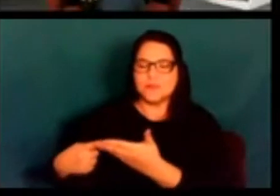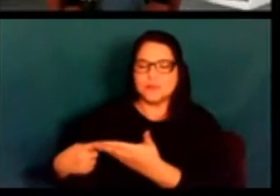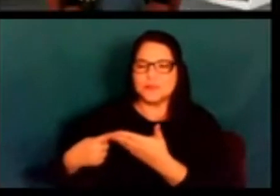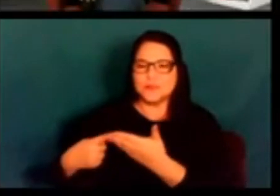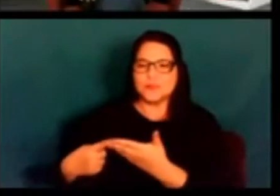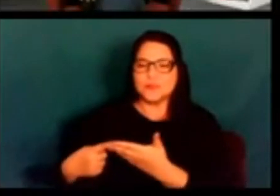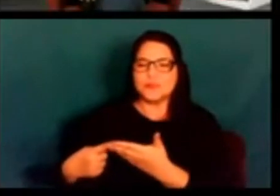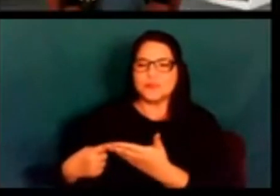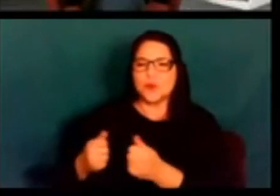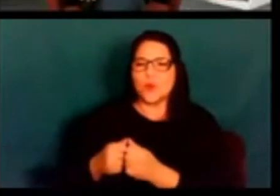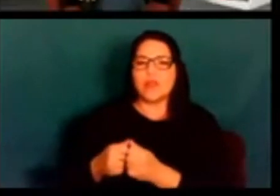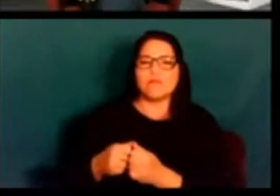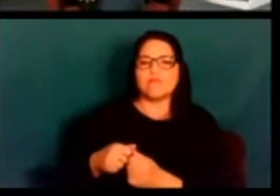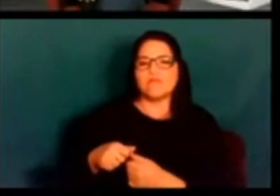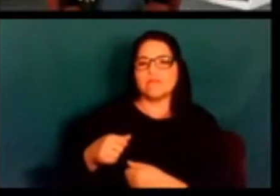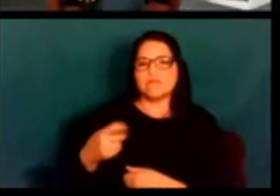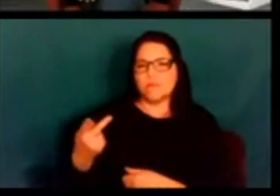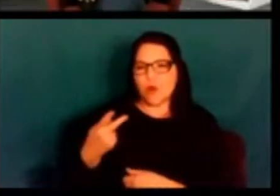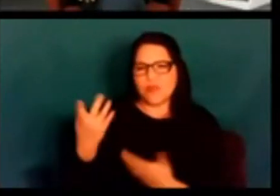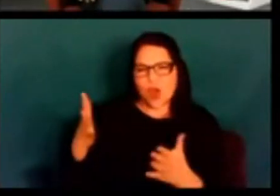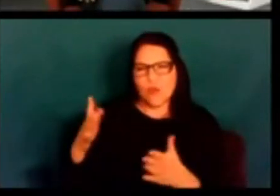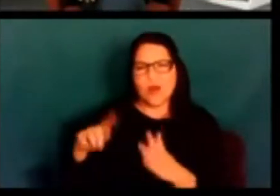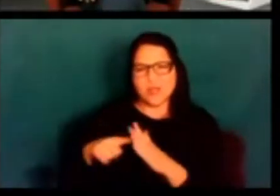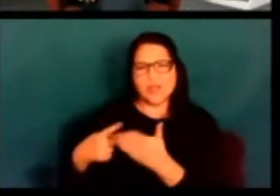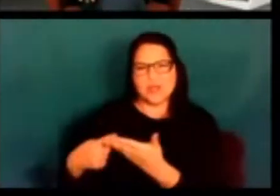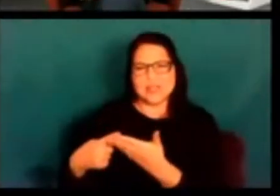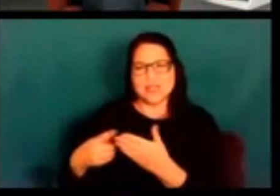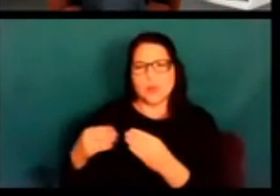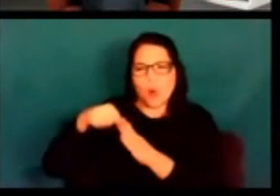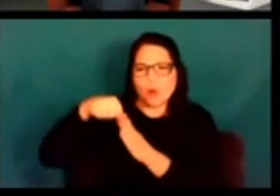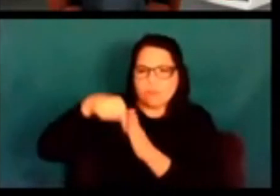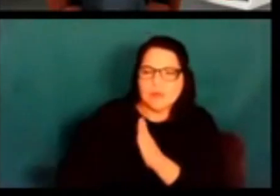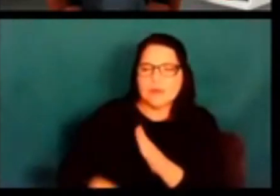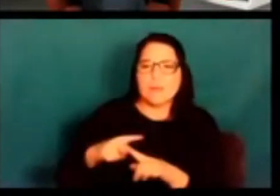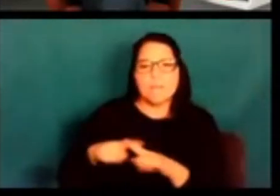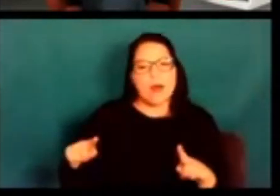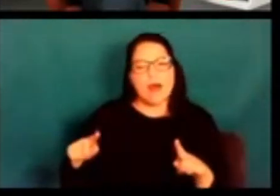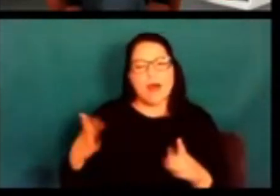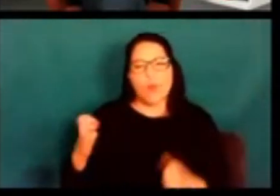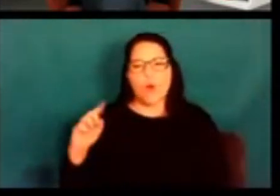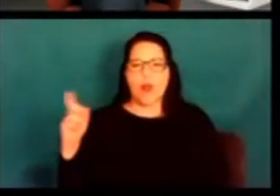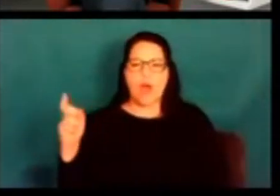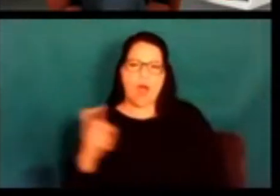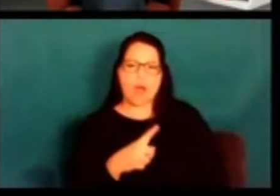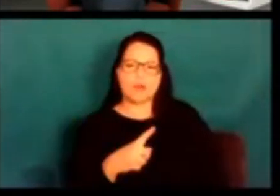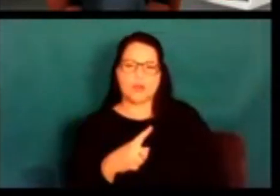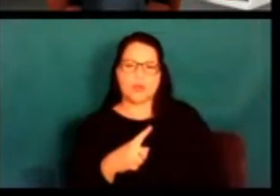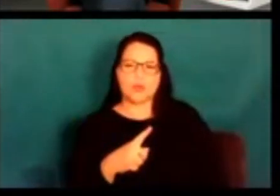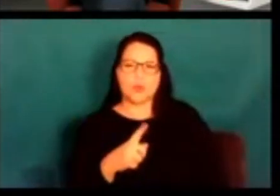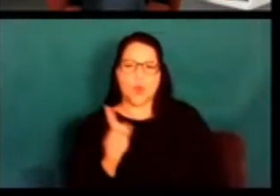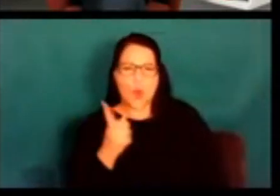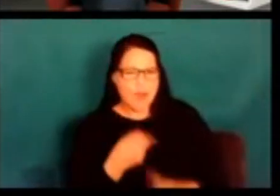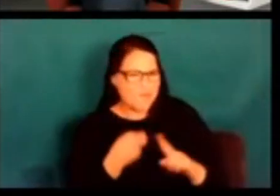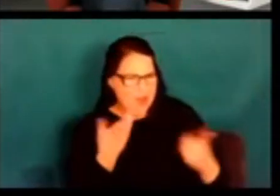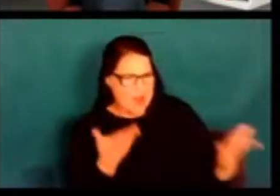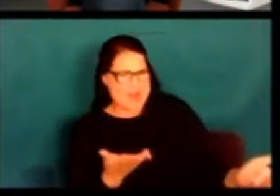up on some of the things that you and I have already discussed. But I have to just ask you, where did you come